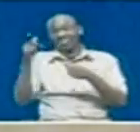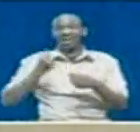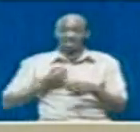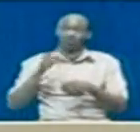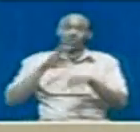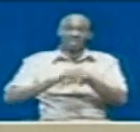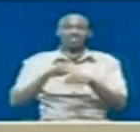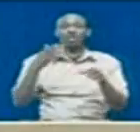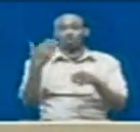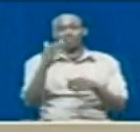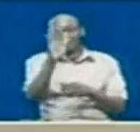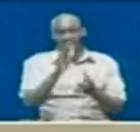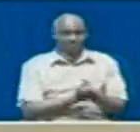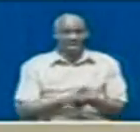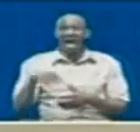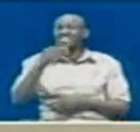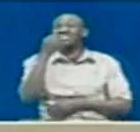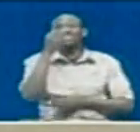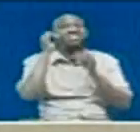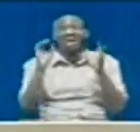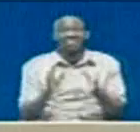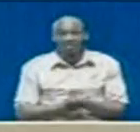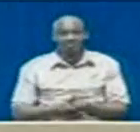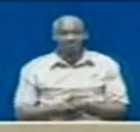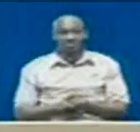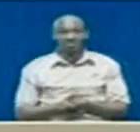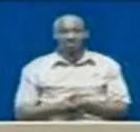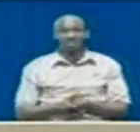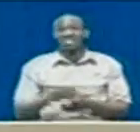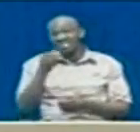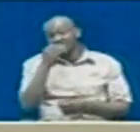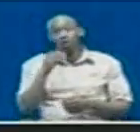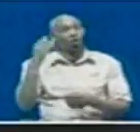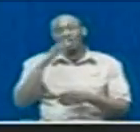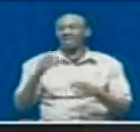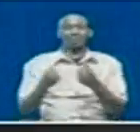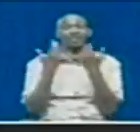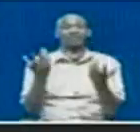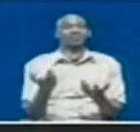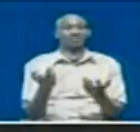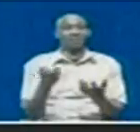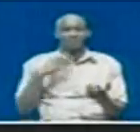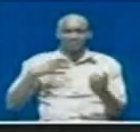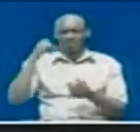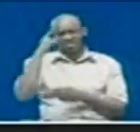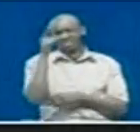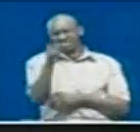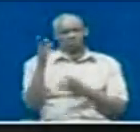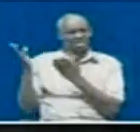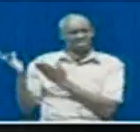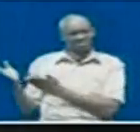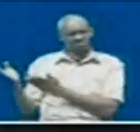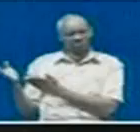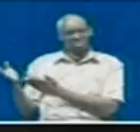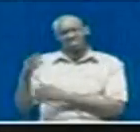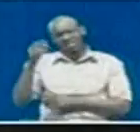back. We don't eat. We eat by chance. One would think that the dehumanizing